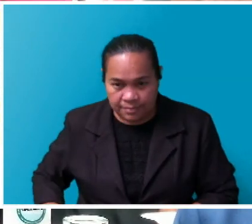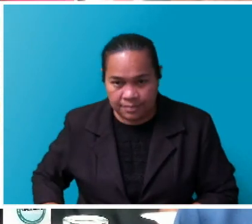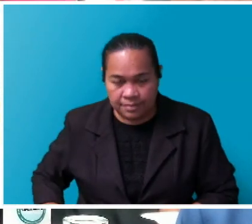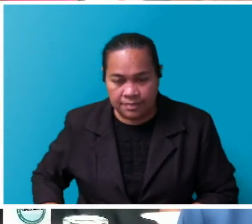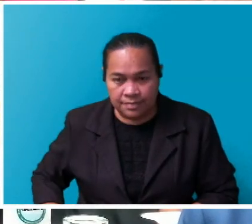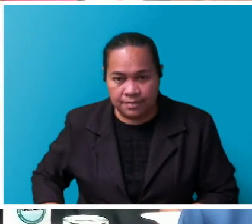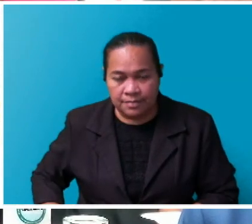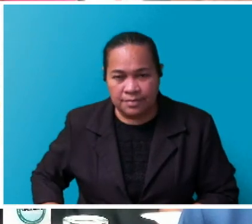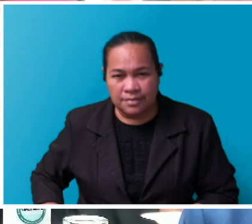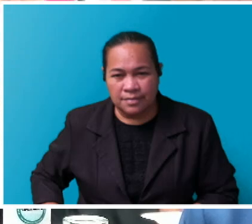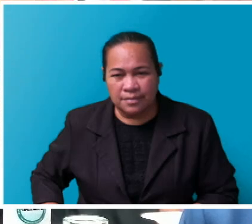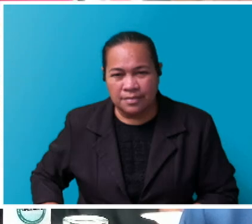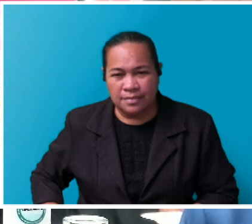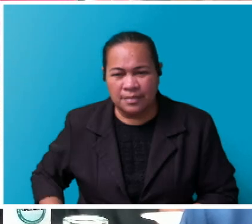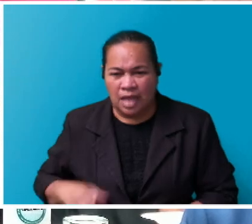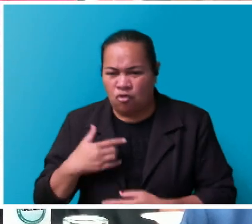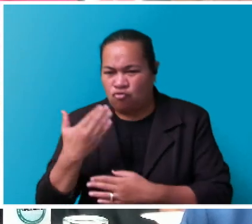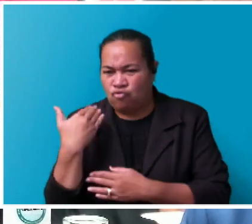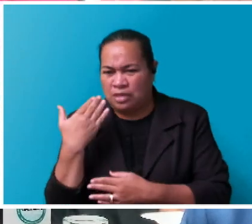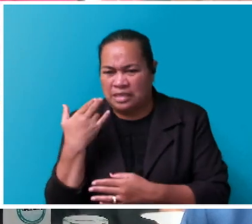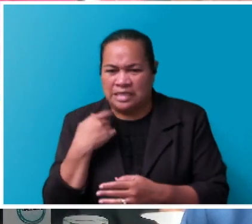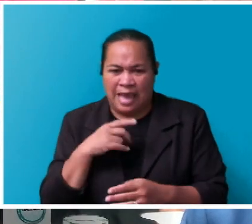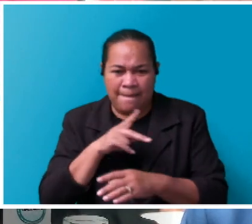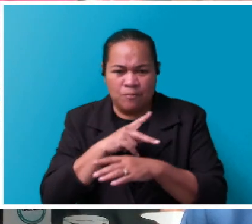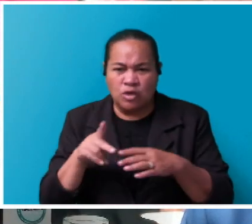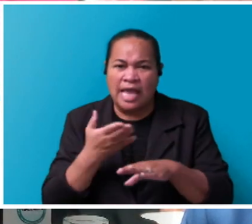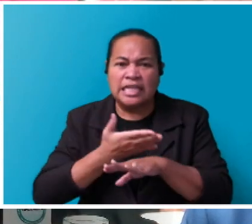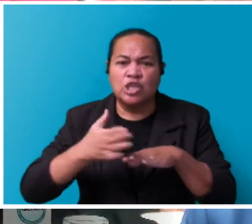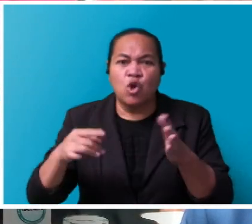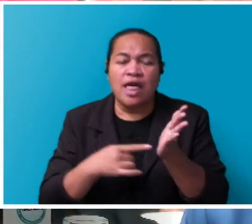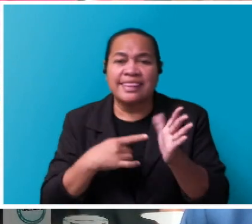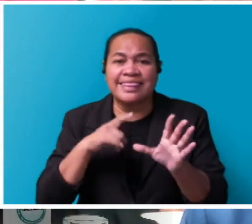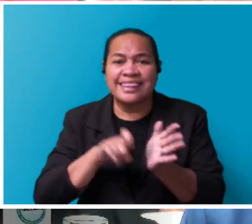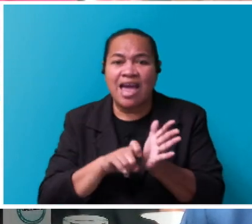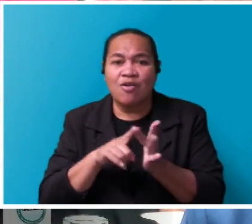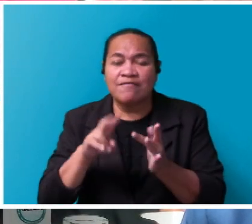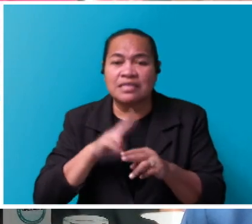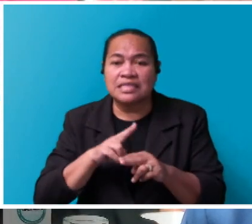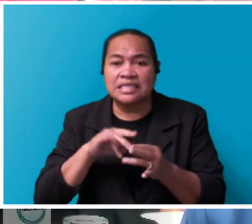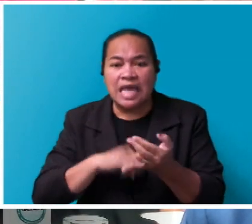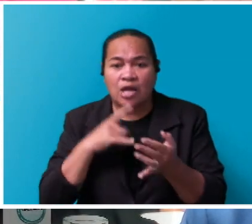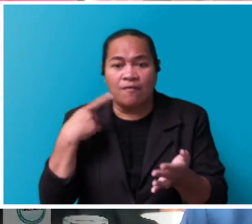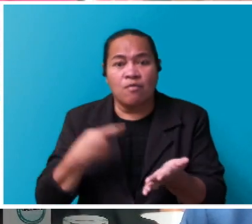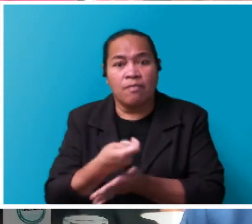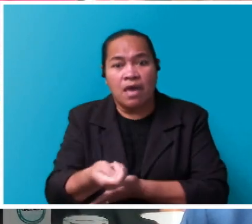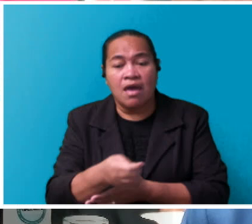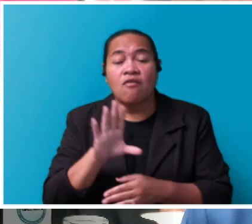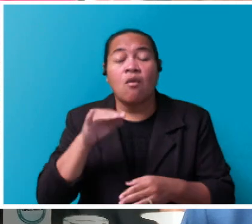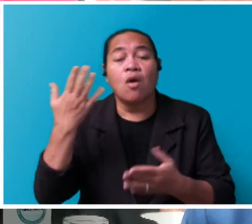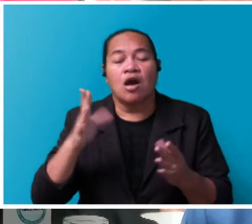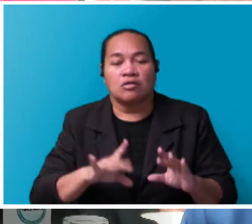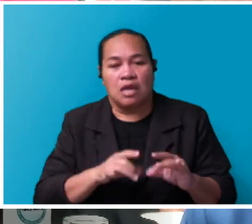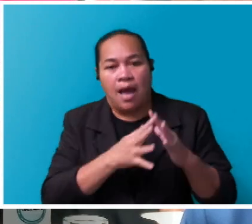House on the recent imposition of new tariffs by the United States government. I will provide